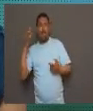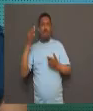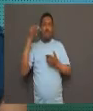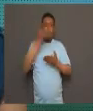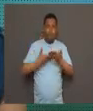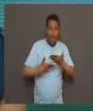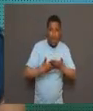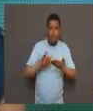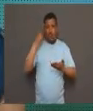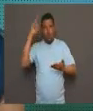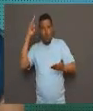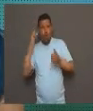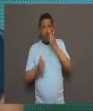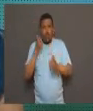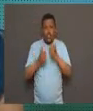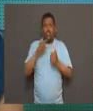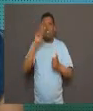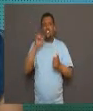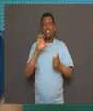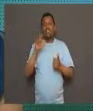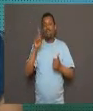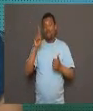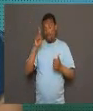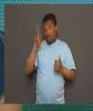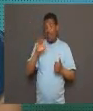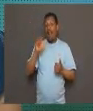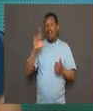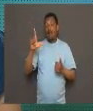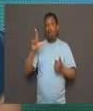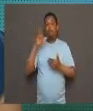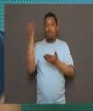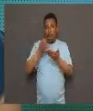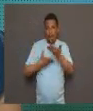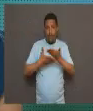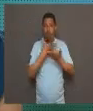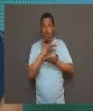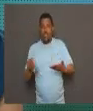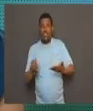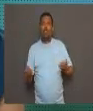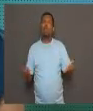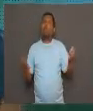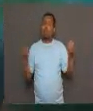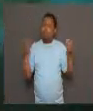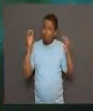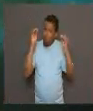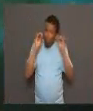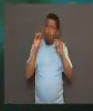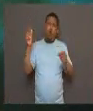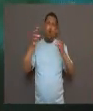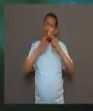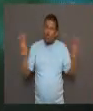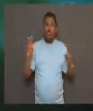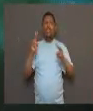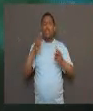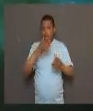maps for which zenithal map projections are most suited.